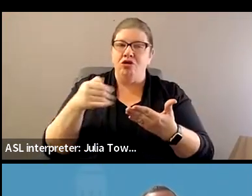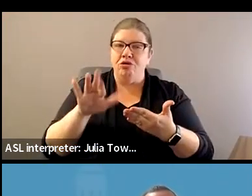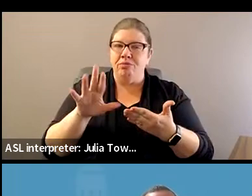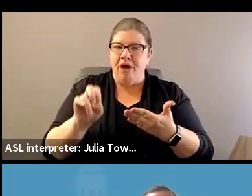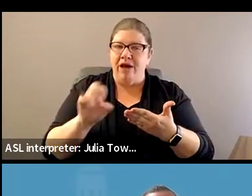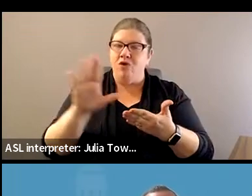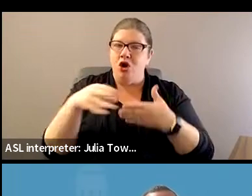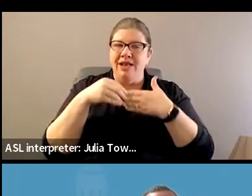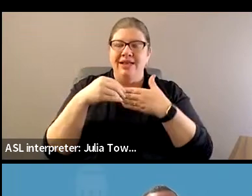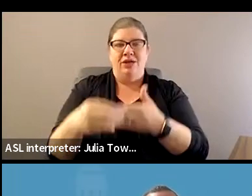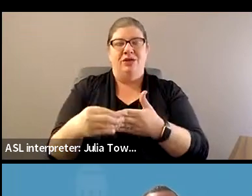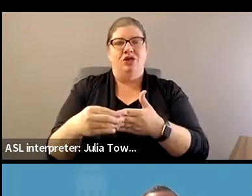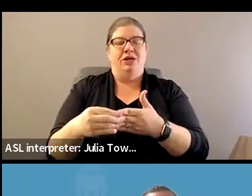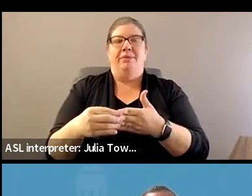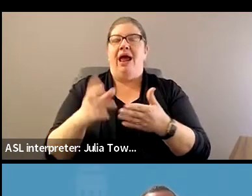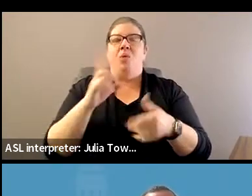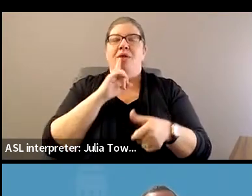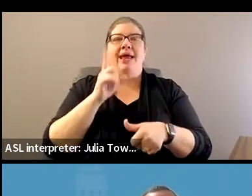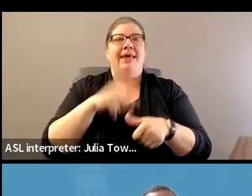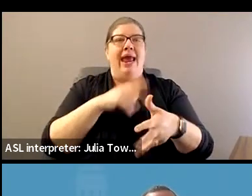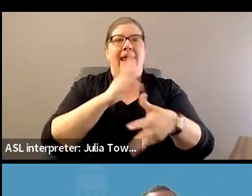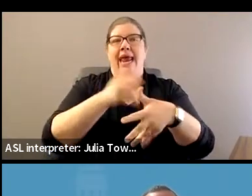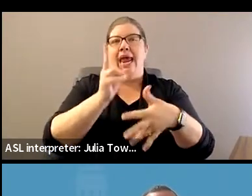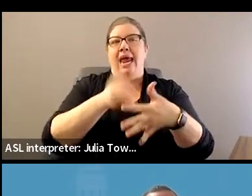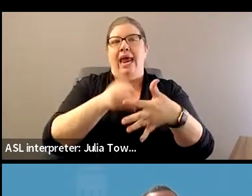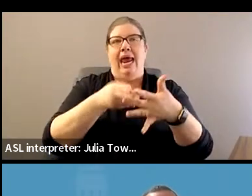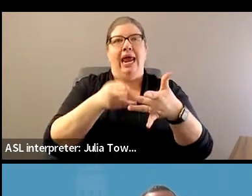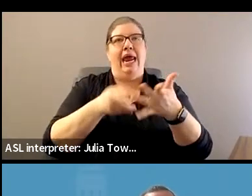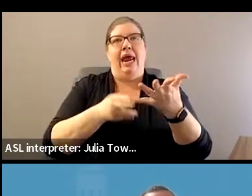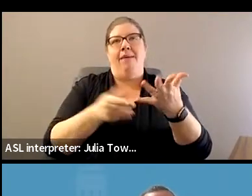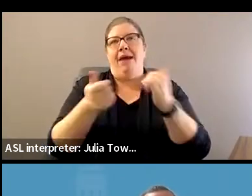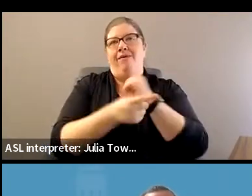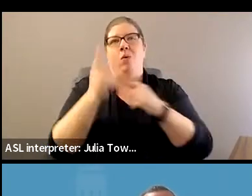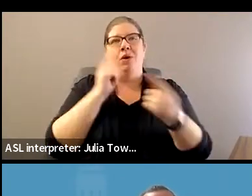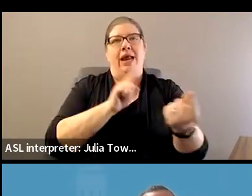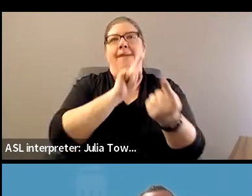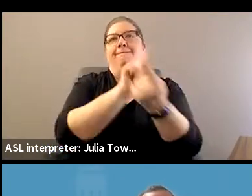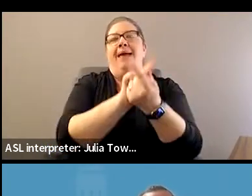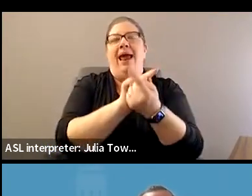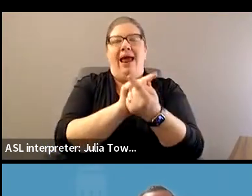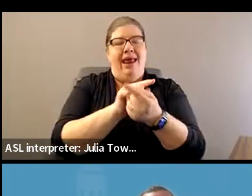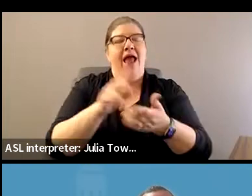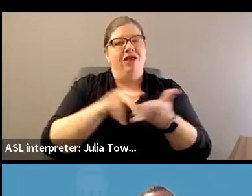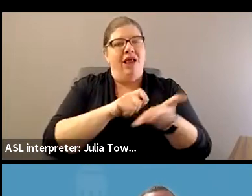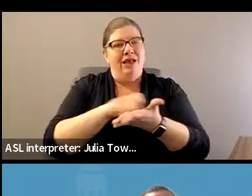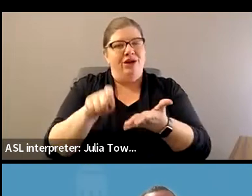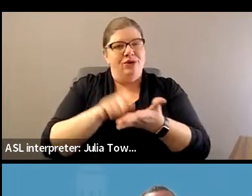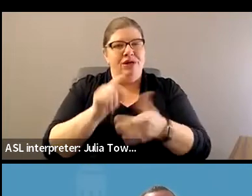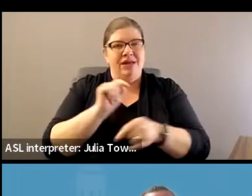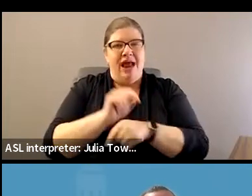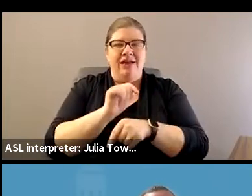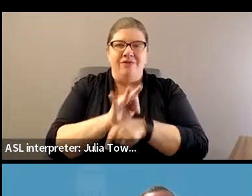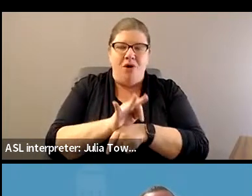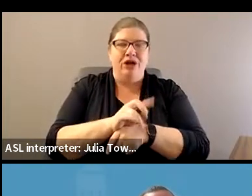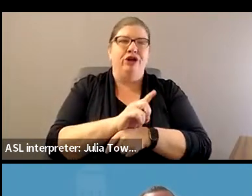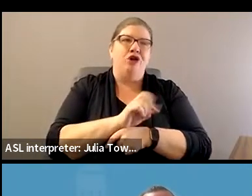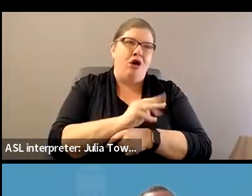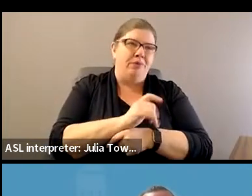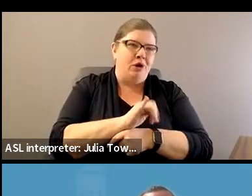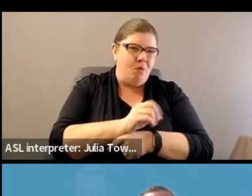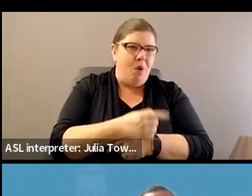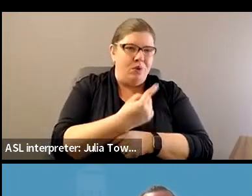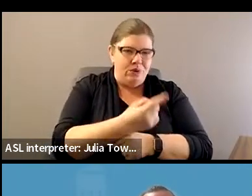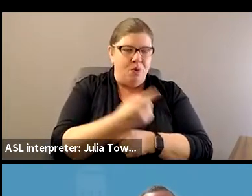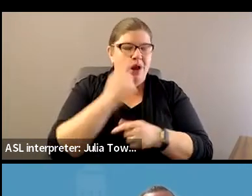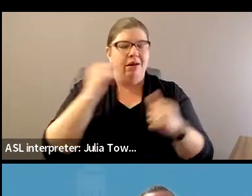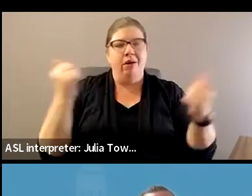leadership. And I can't name everyone whom I met at the Literacy Task Force last week, Dr. Monroe, of course, and all